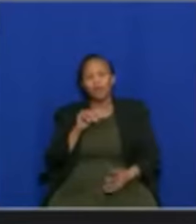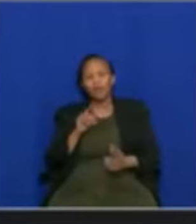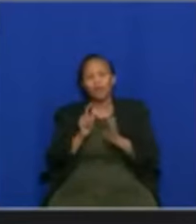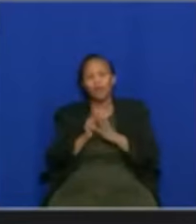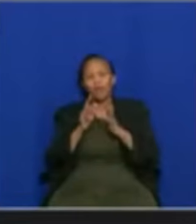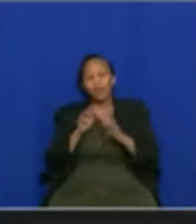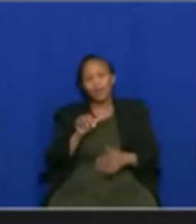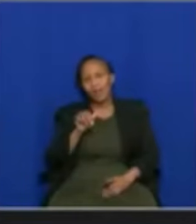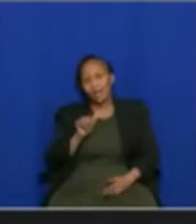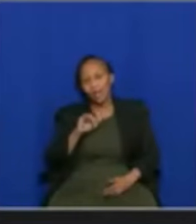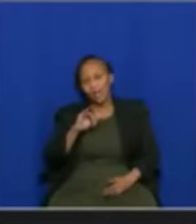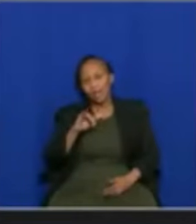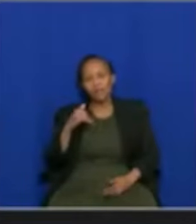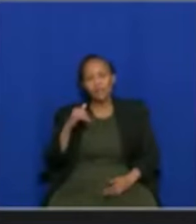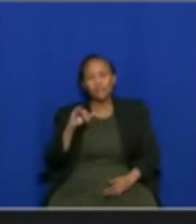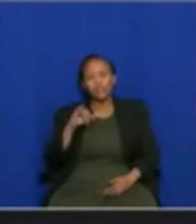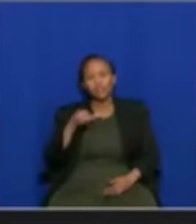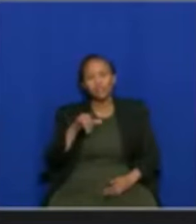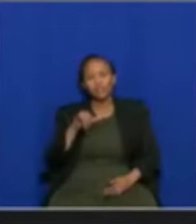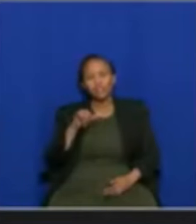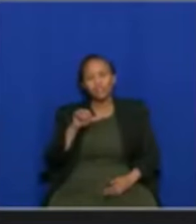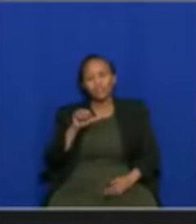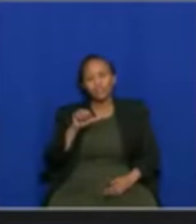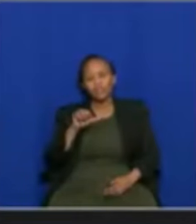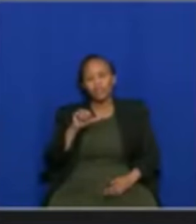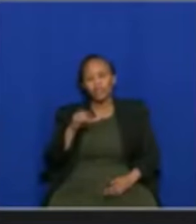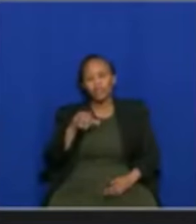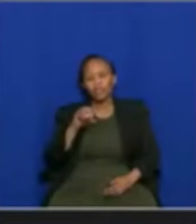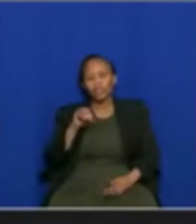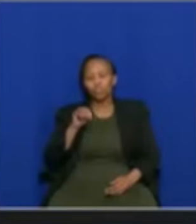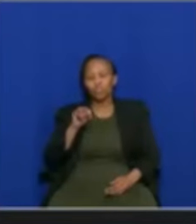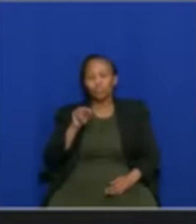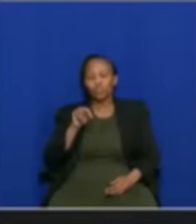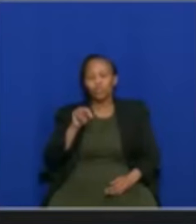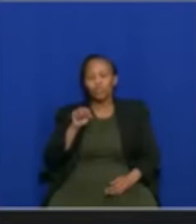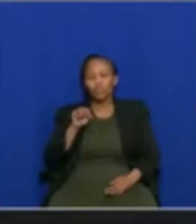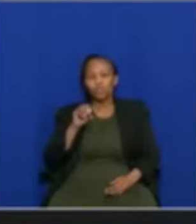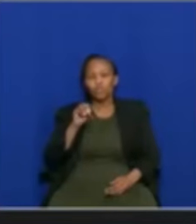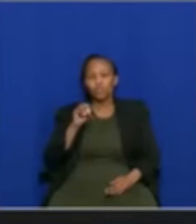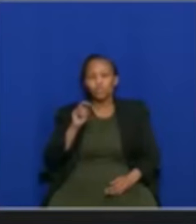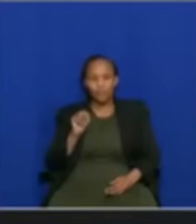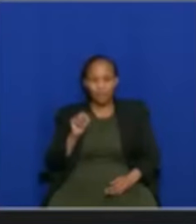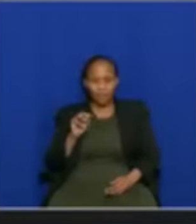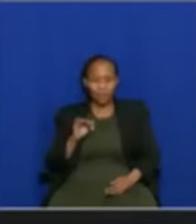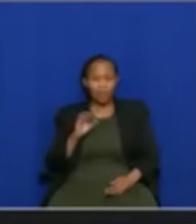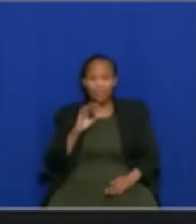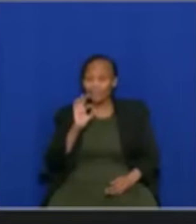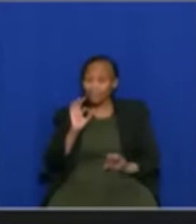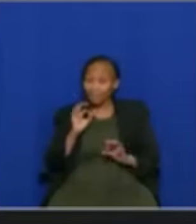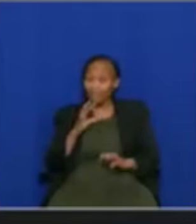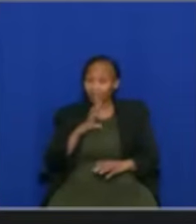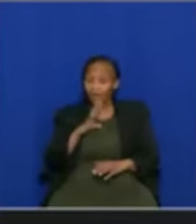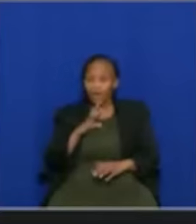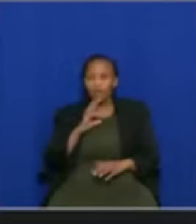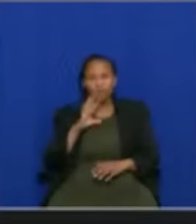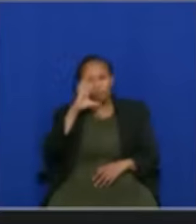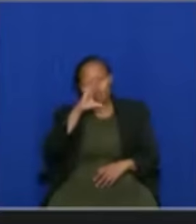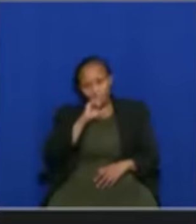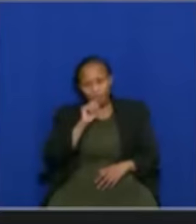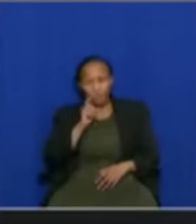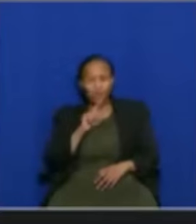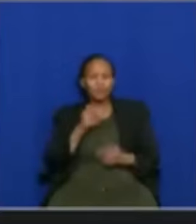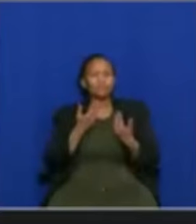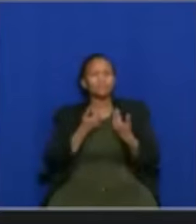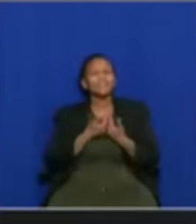Is it correct to assume that each separate investigation into